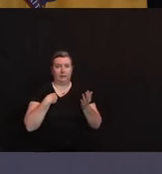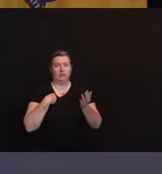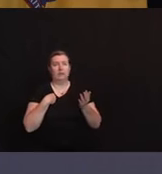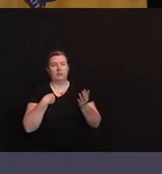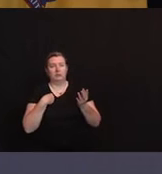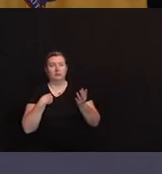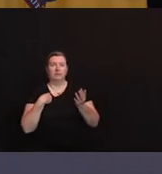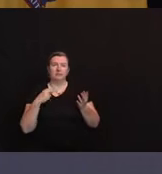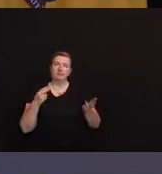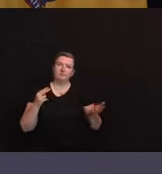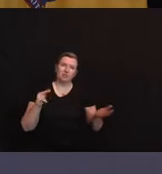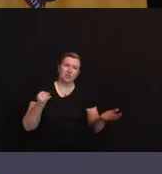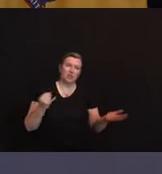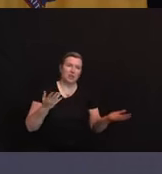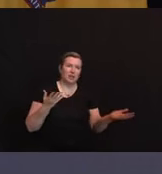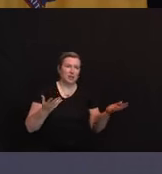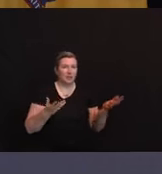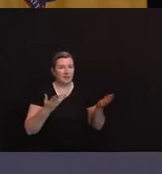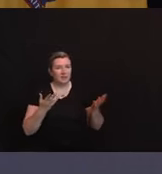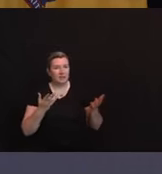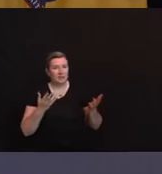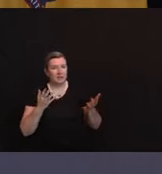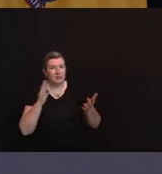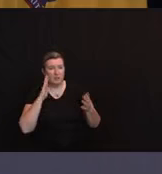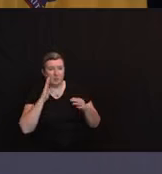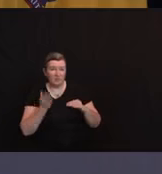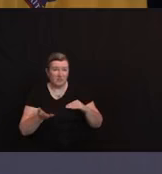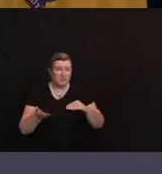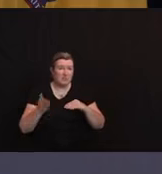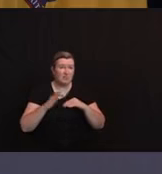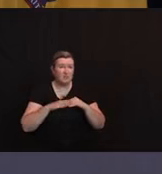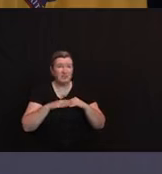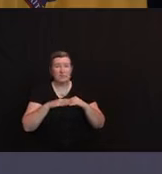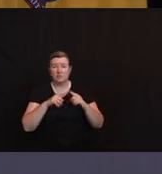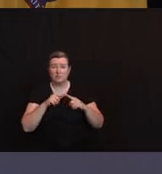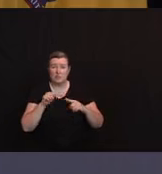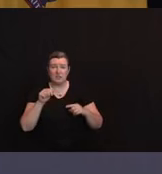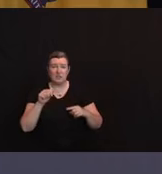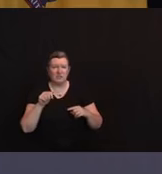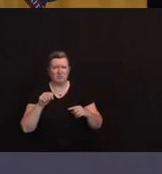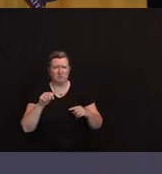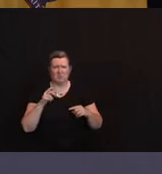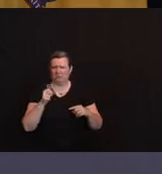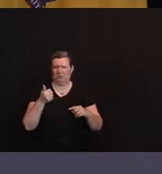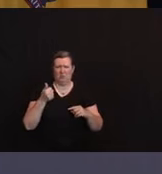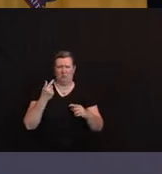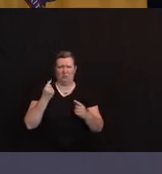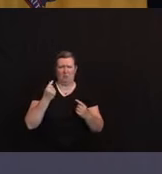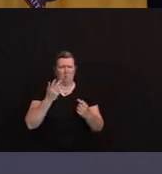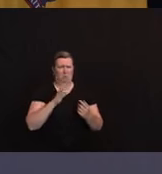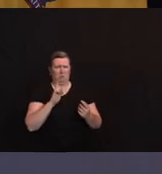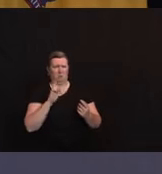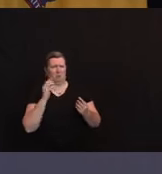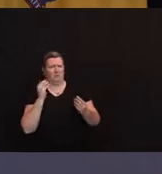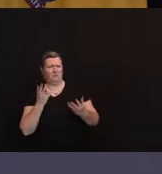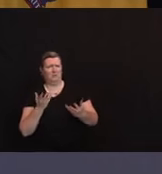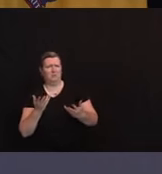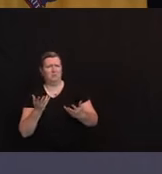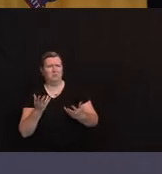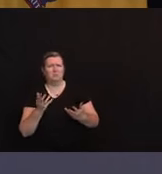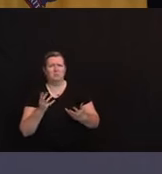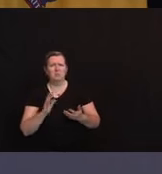Not sure. I got the color, but can we come back to you? I'm going backwards. Colleges and universities, yes, it